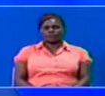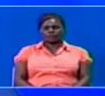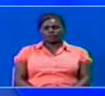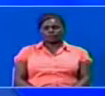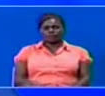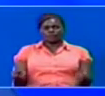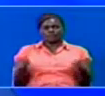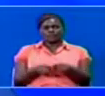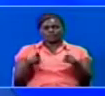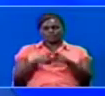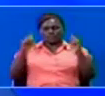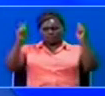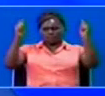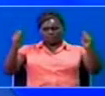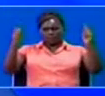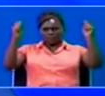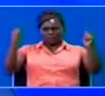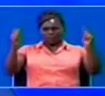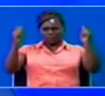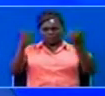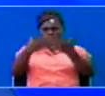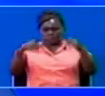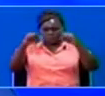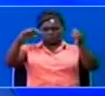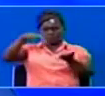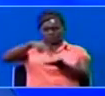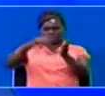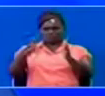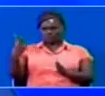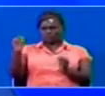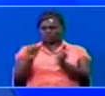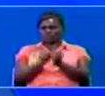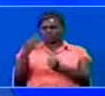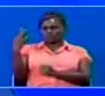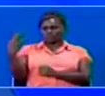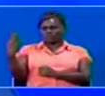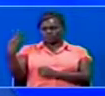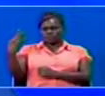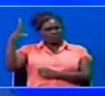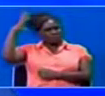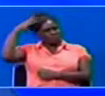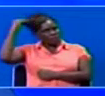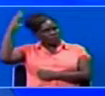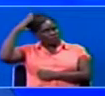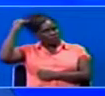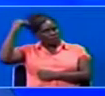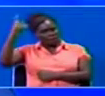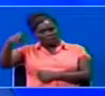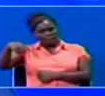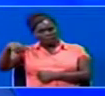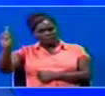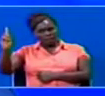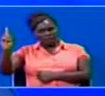All right, still in the campaign trail. Presidential candidate in the 2013 general election, Abduba Dida, has been endorsed by